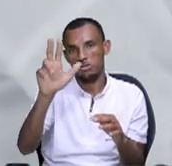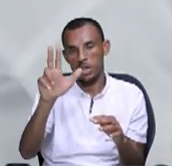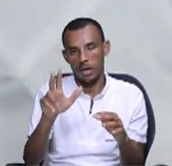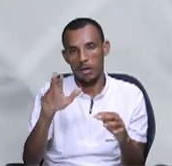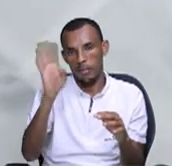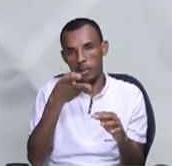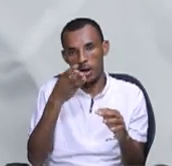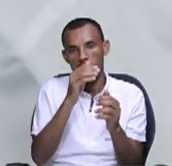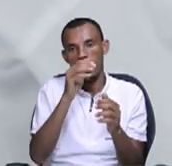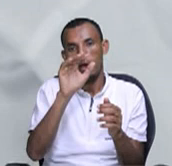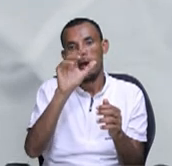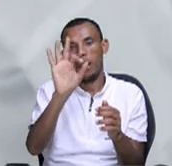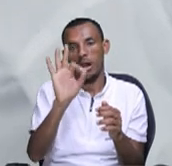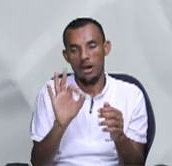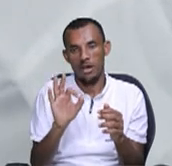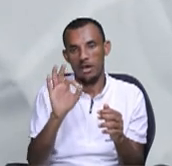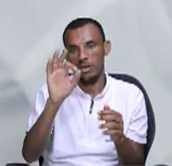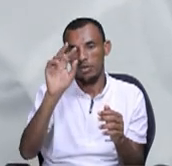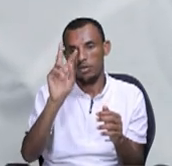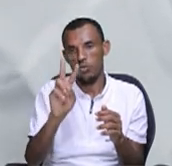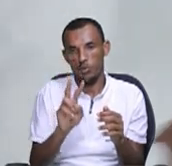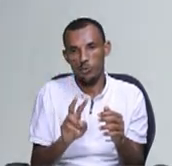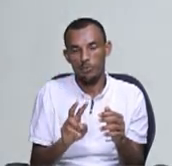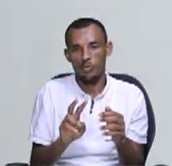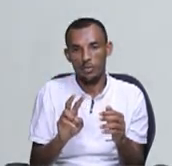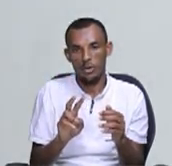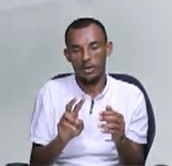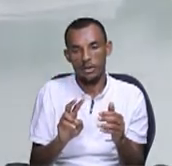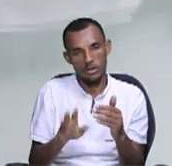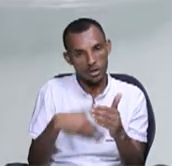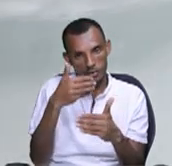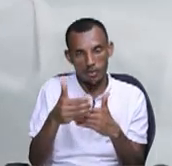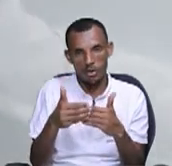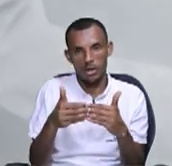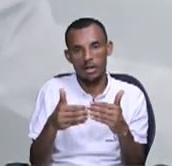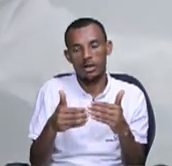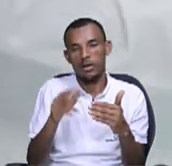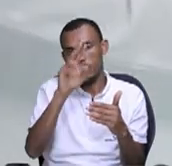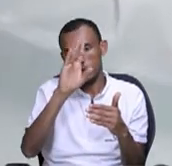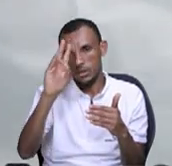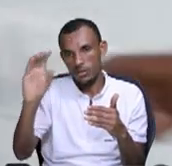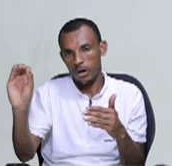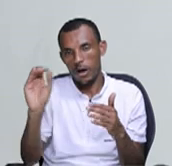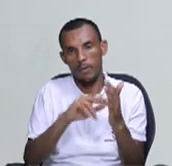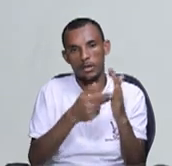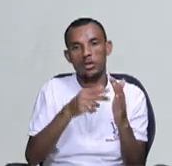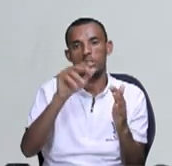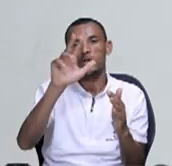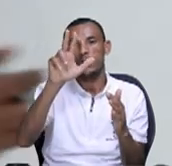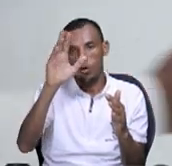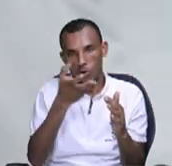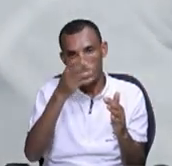3 pi by 9 2. Therefore 270 degree mean 3 over